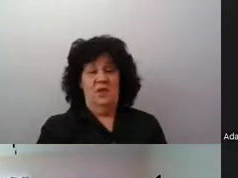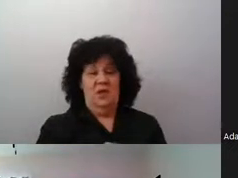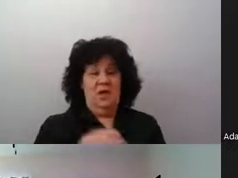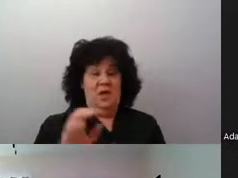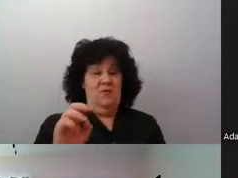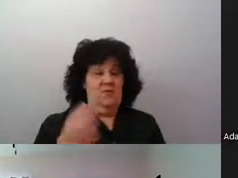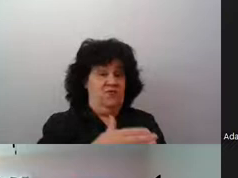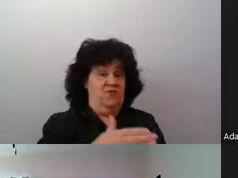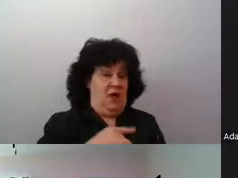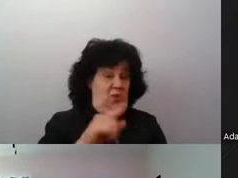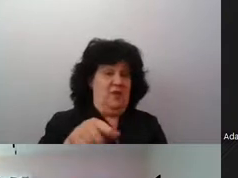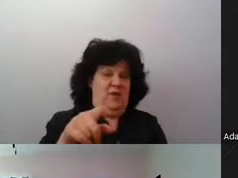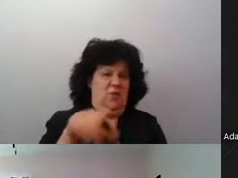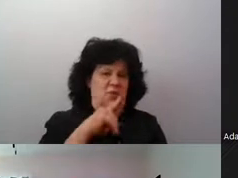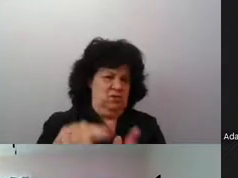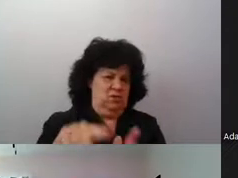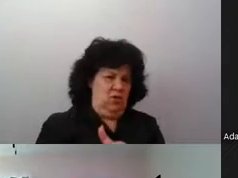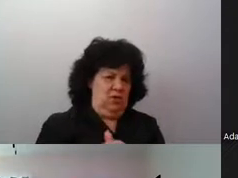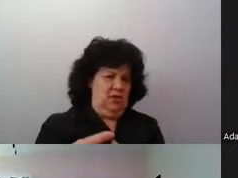And so